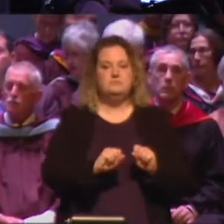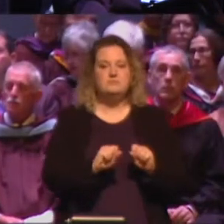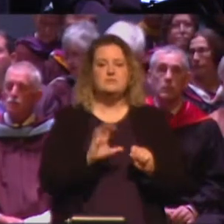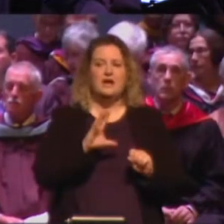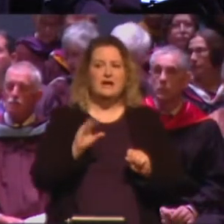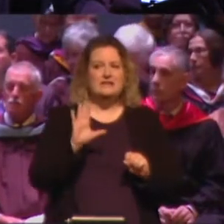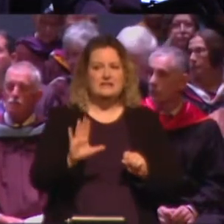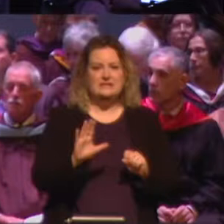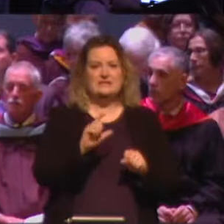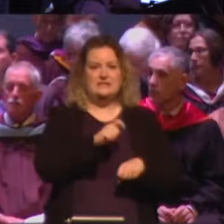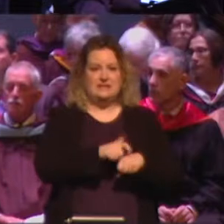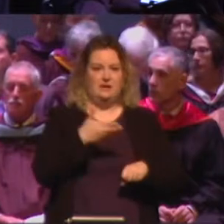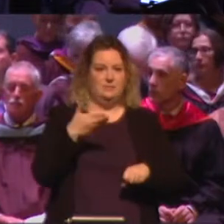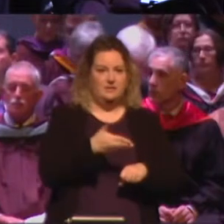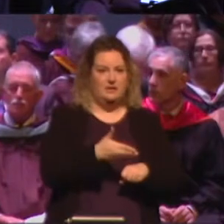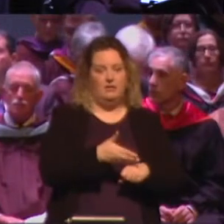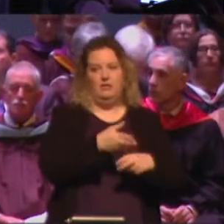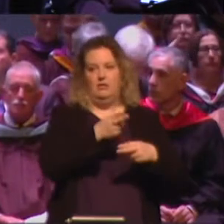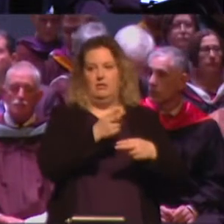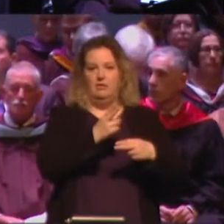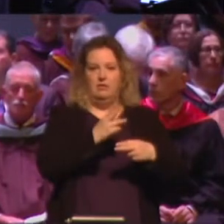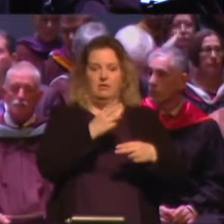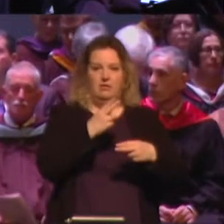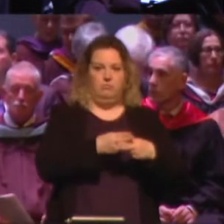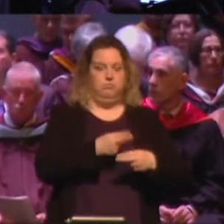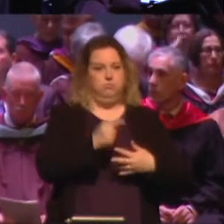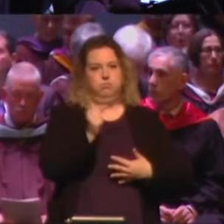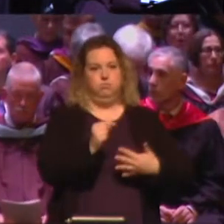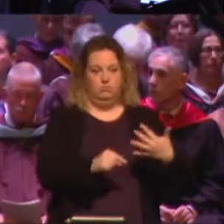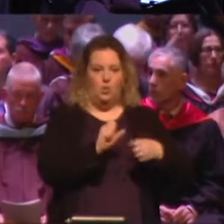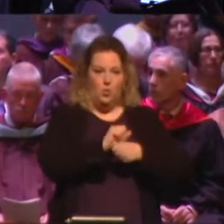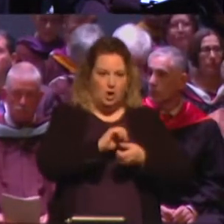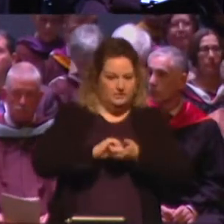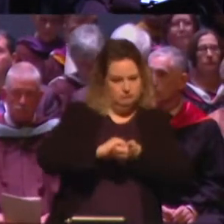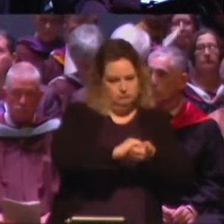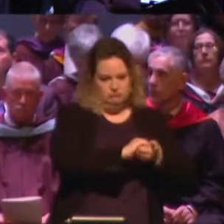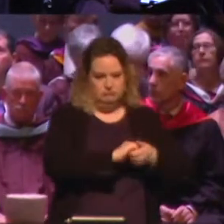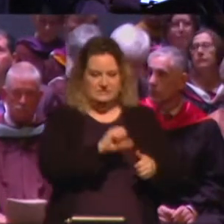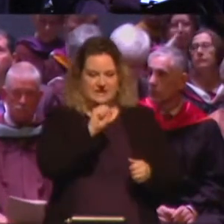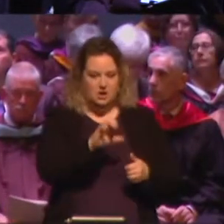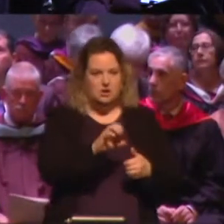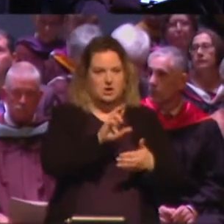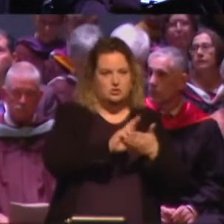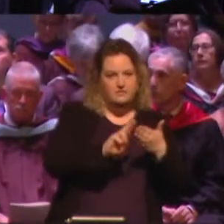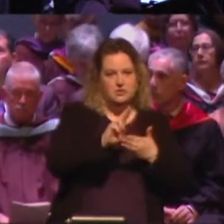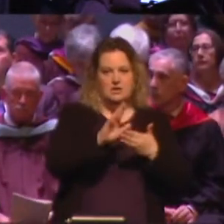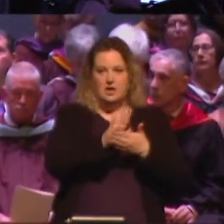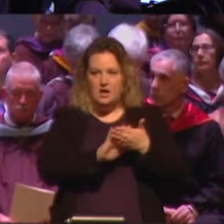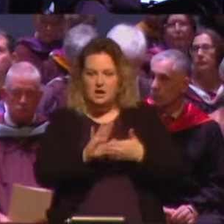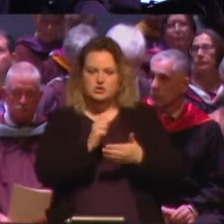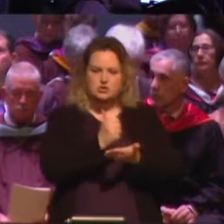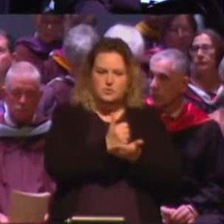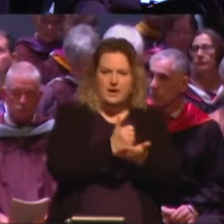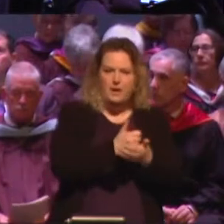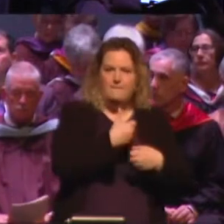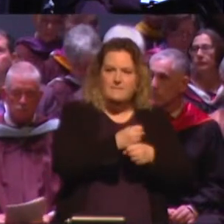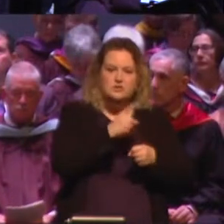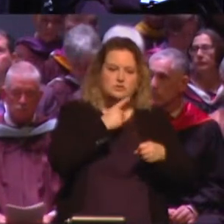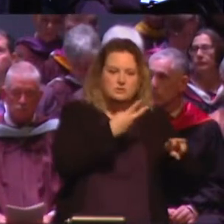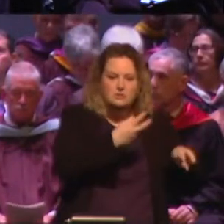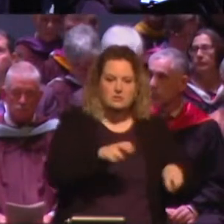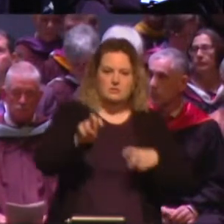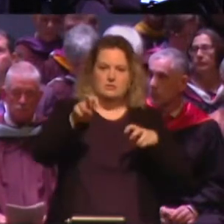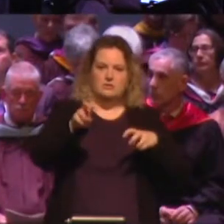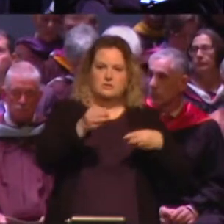of his tenure included working with the universities and colleges in South Carolina to smooth transfer pathways, chairing